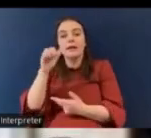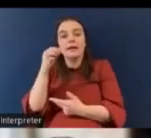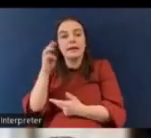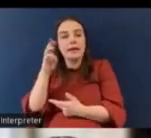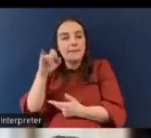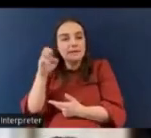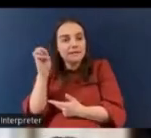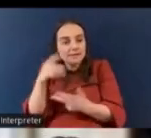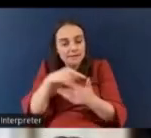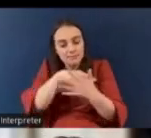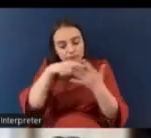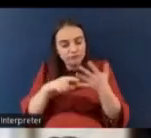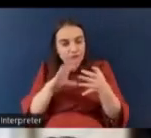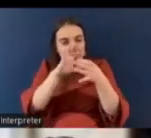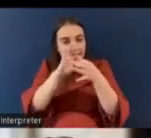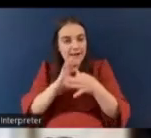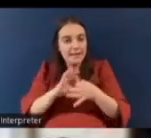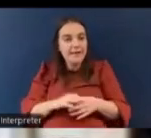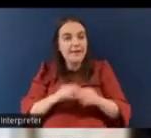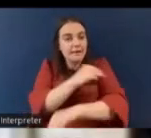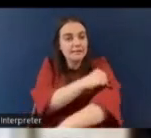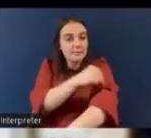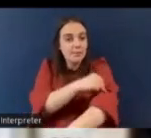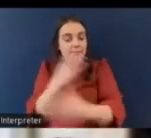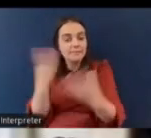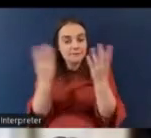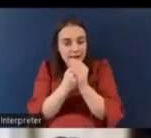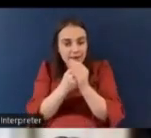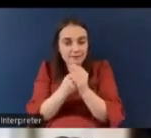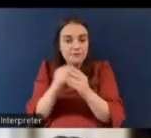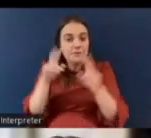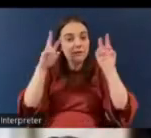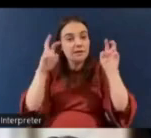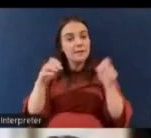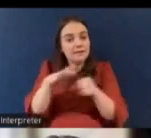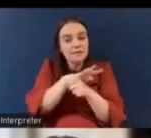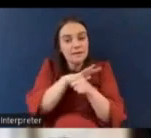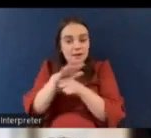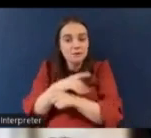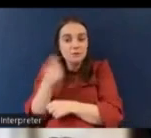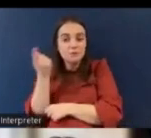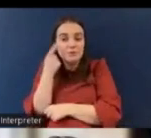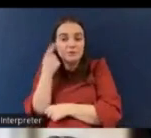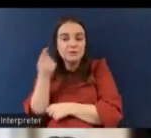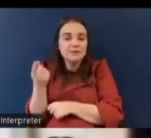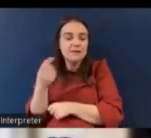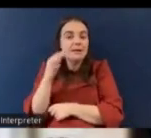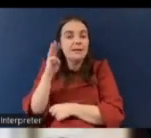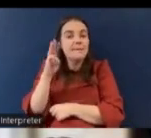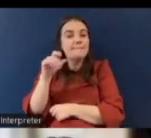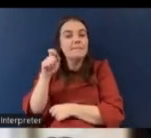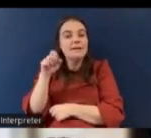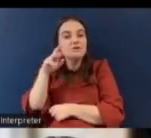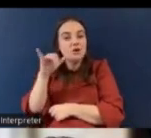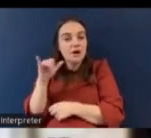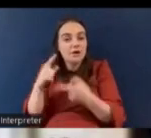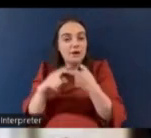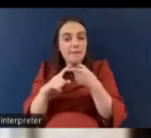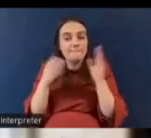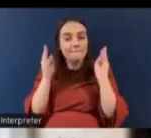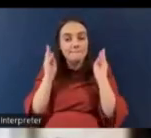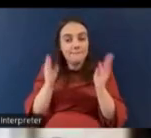problems together. And as you can see from some of the thematic areas, you can explore patriarchy and power using methods like